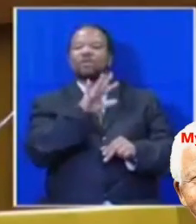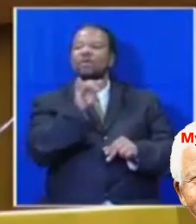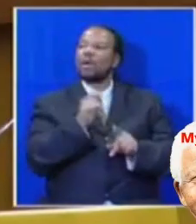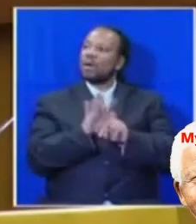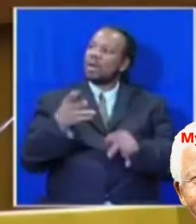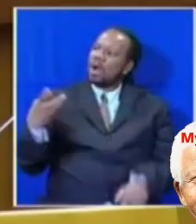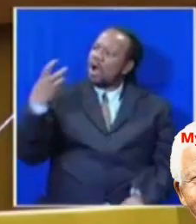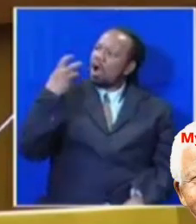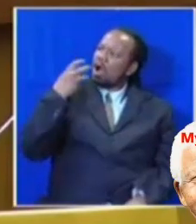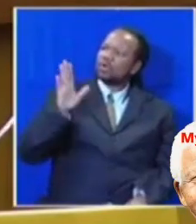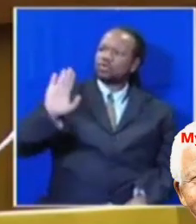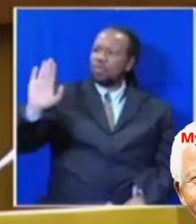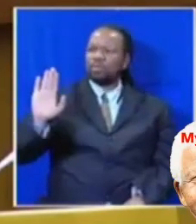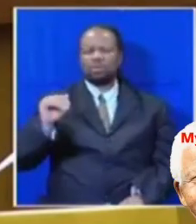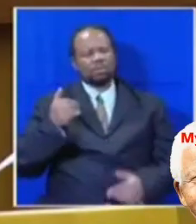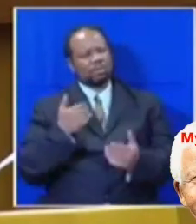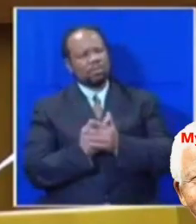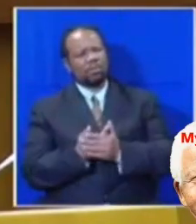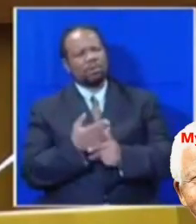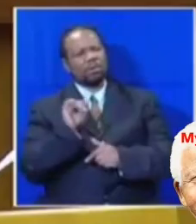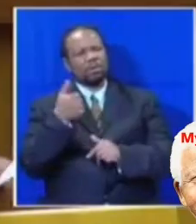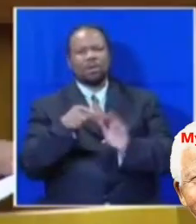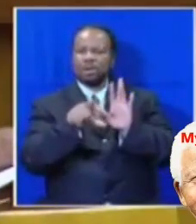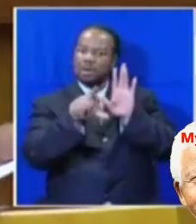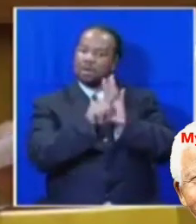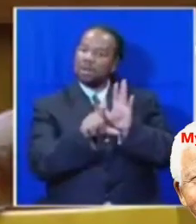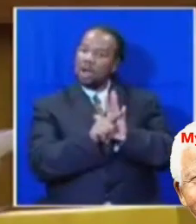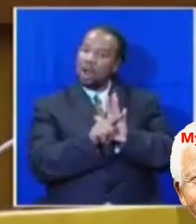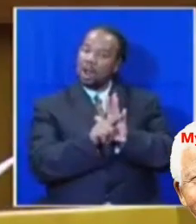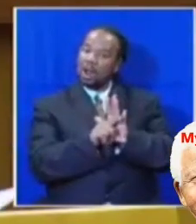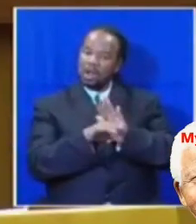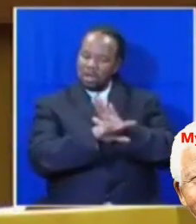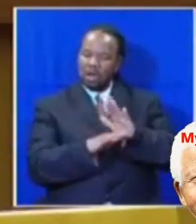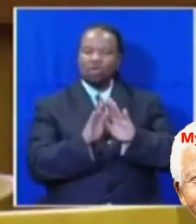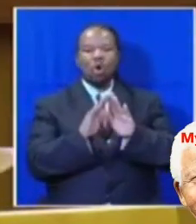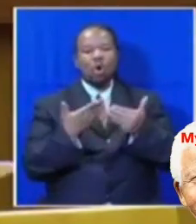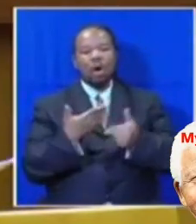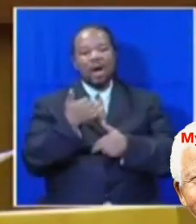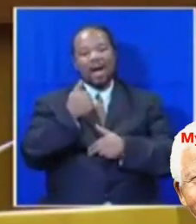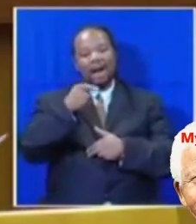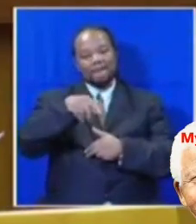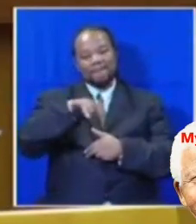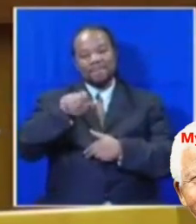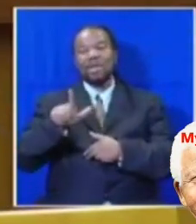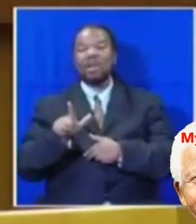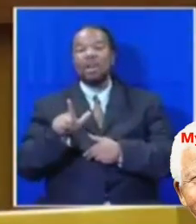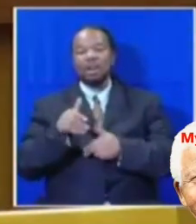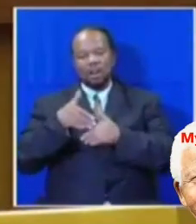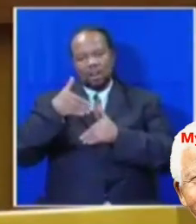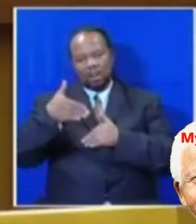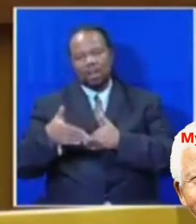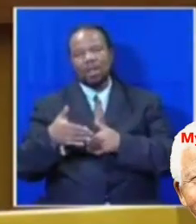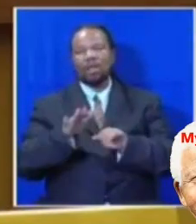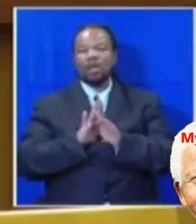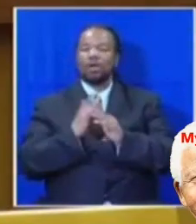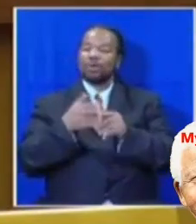A number of procedural and legal grounds for appeal have been advanced in this regard. The outcome of the